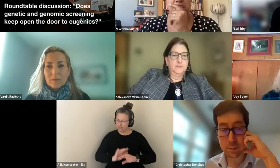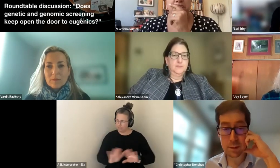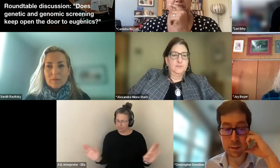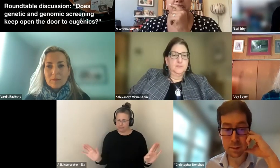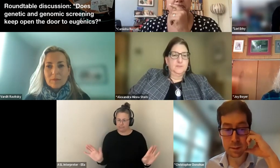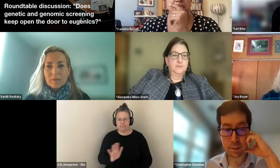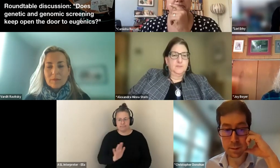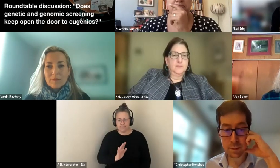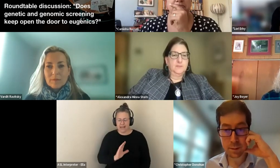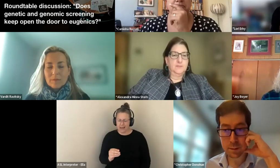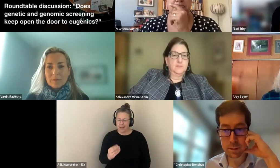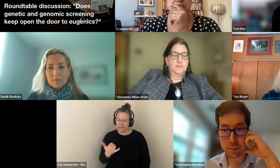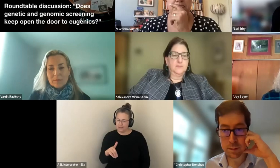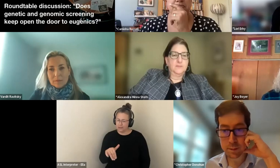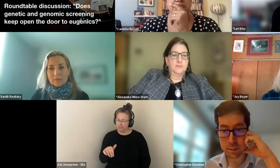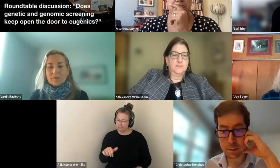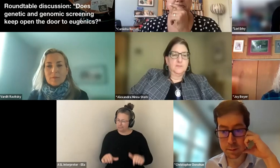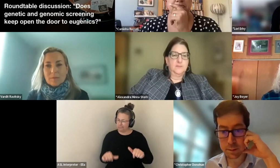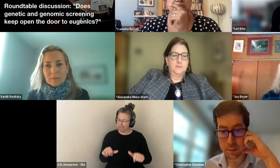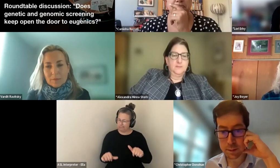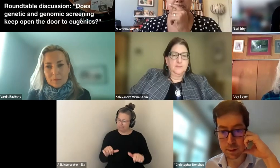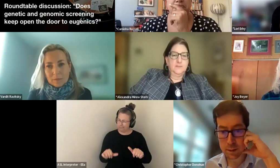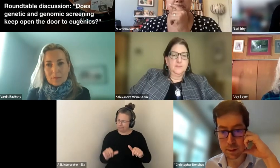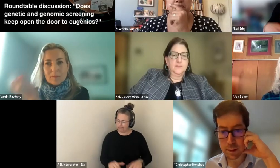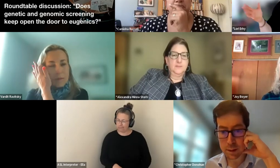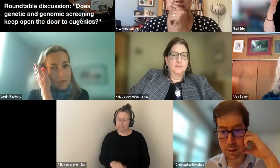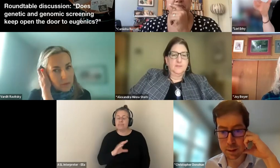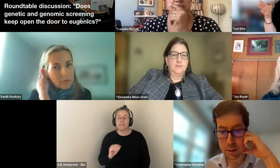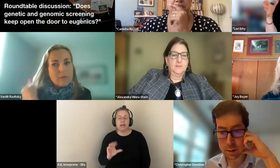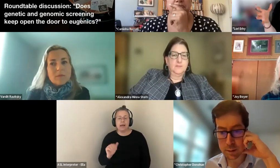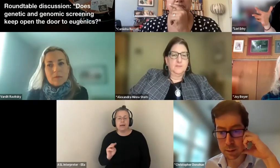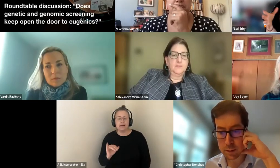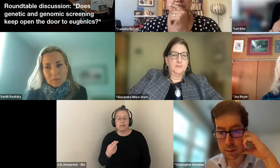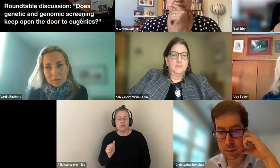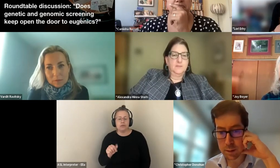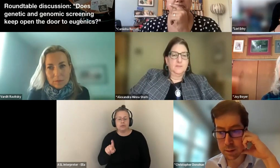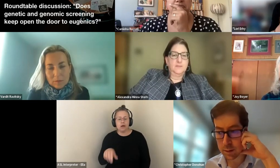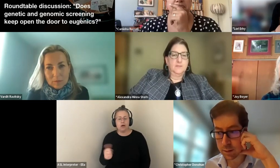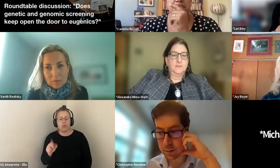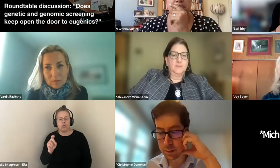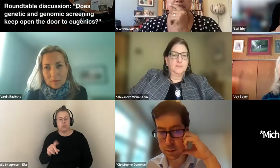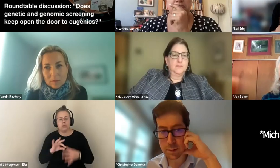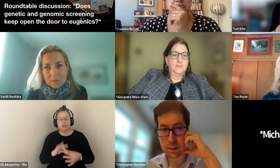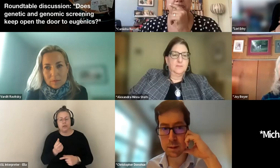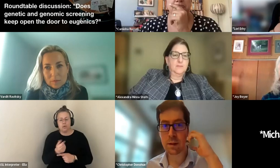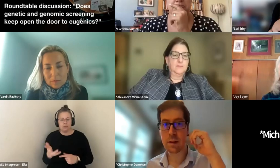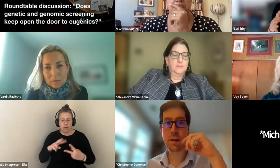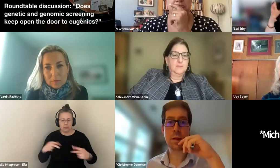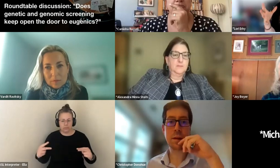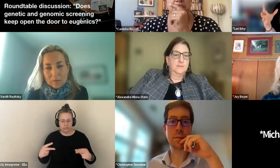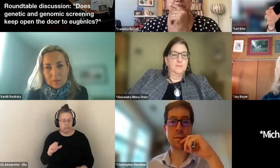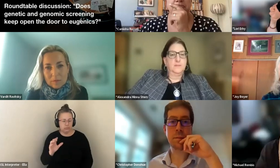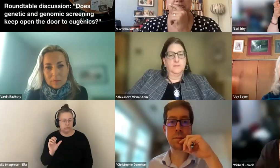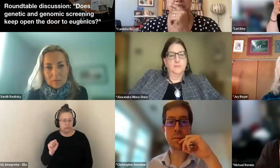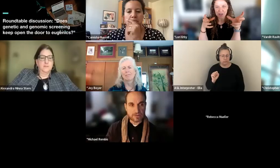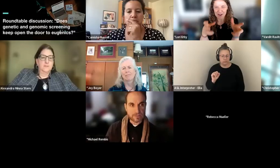And it's questionable. In terms of the other piece of that question, Camisha, around sort of the sickle cell example of how do you help?